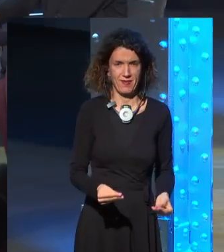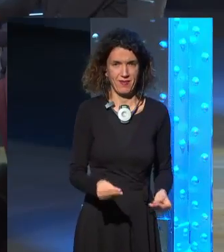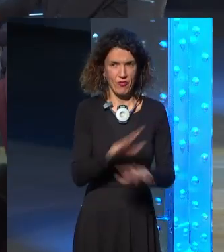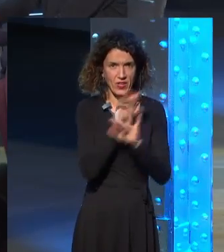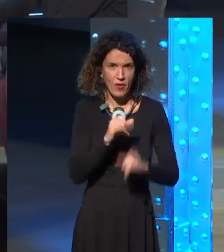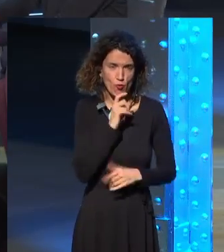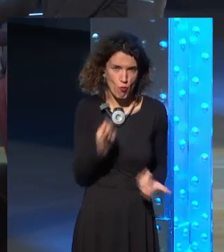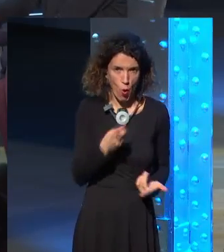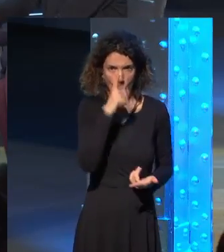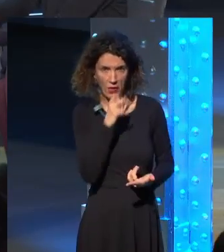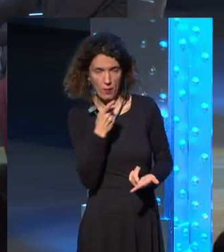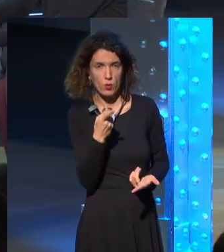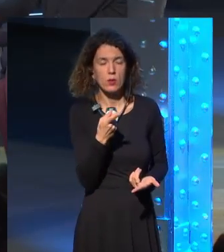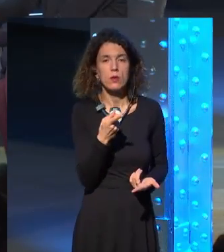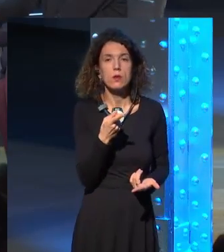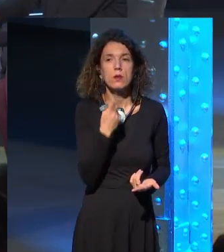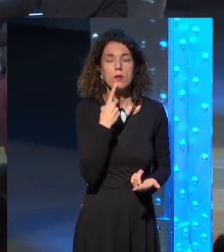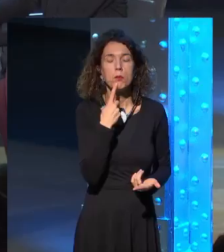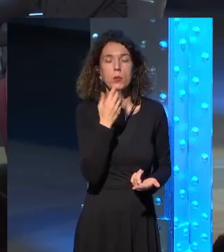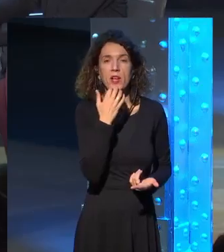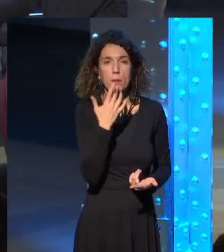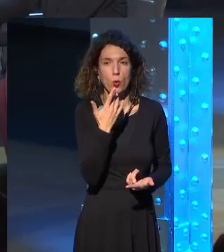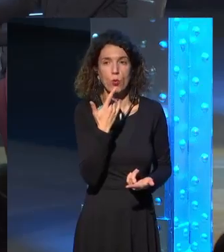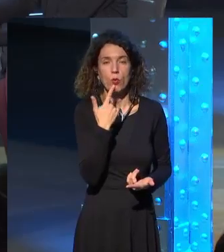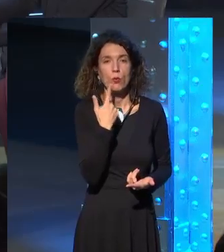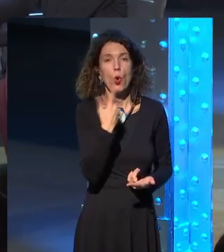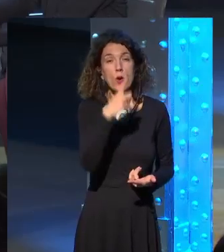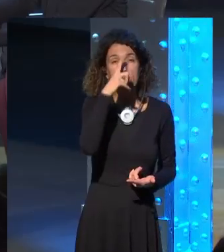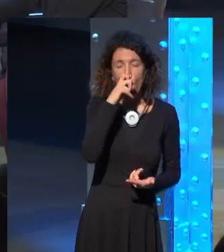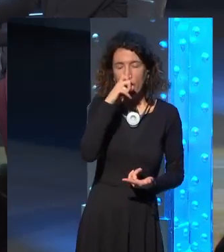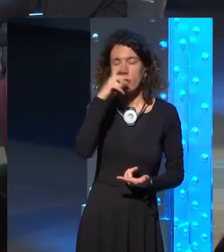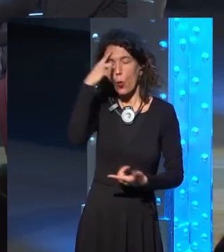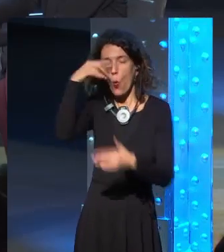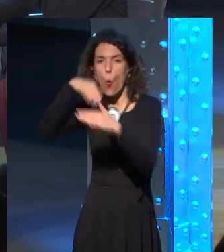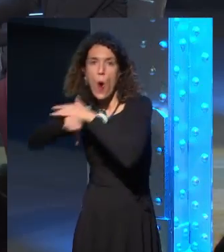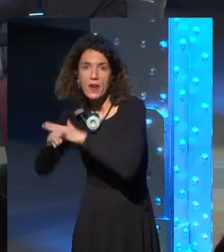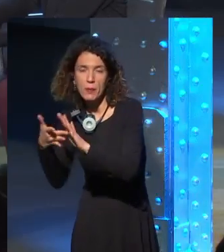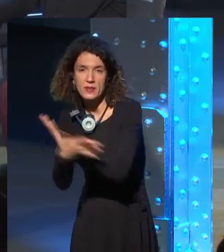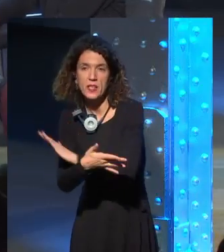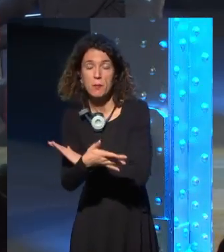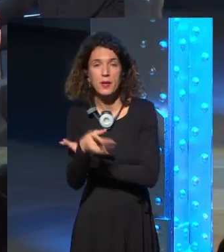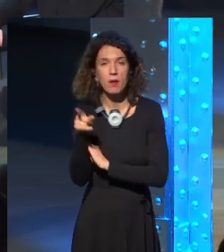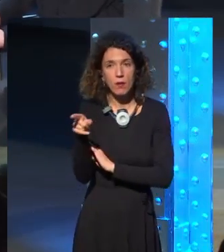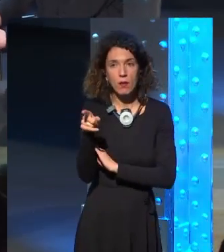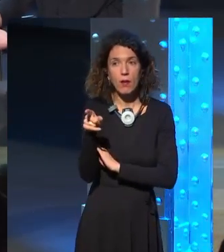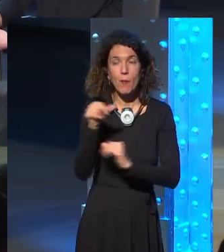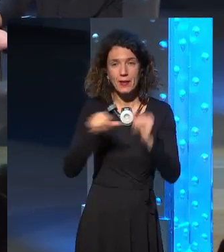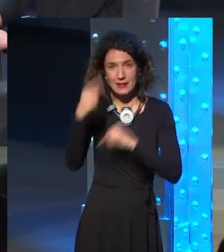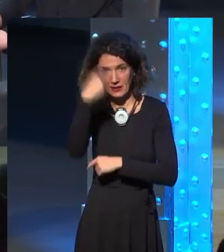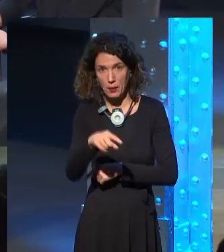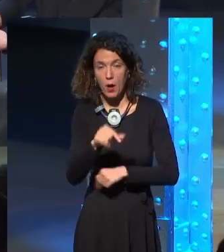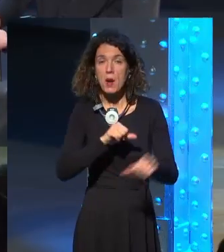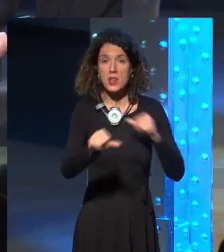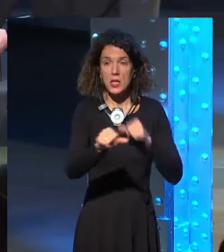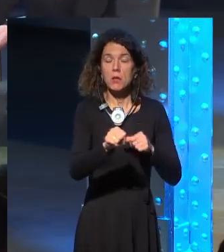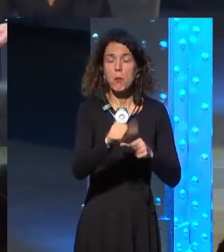what makes memories, especially good memories, stick, how do we then cultivate those conditions? I think that's super